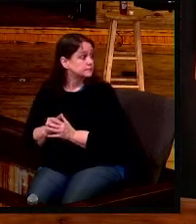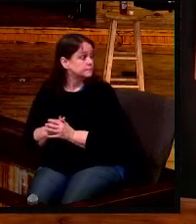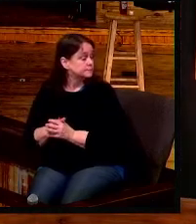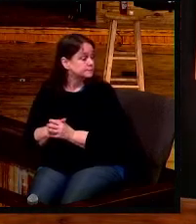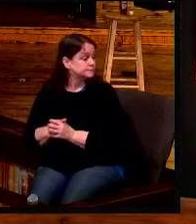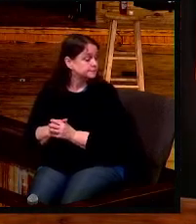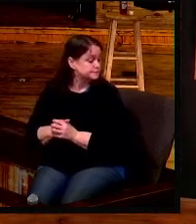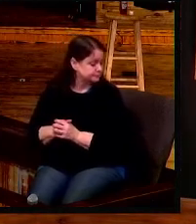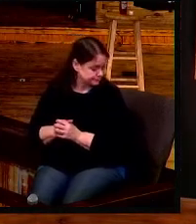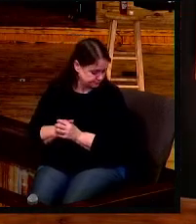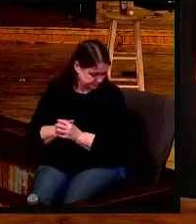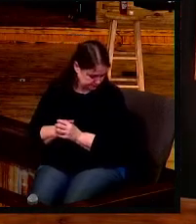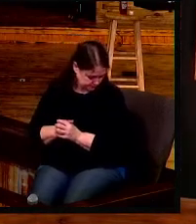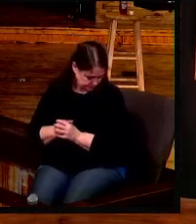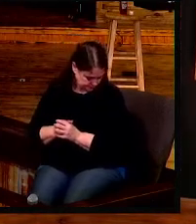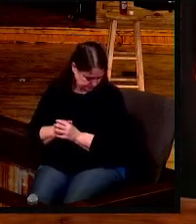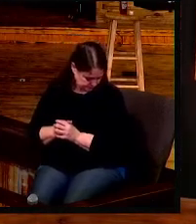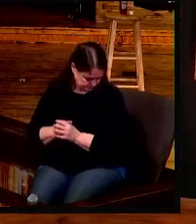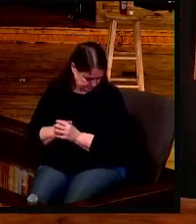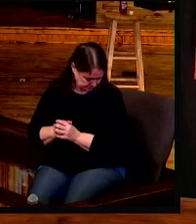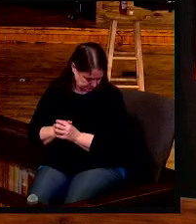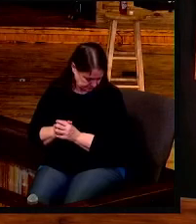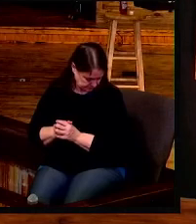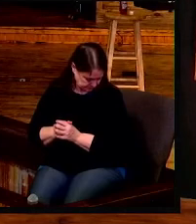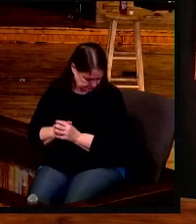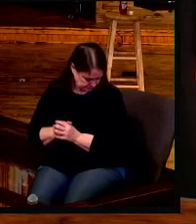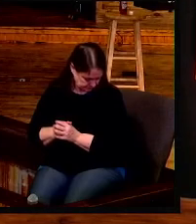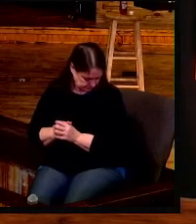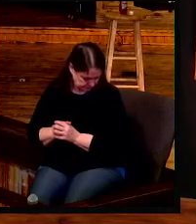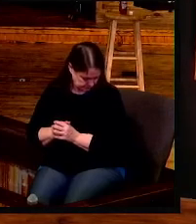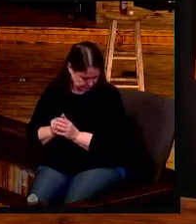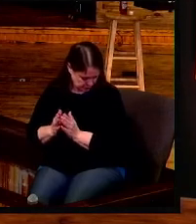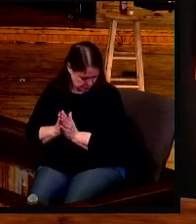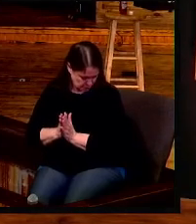about it. Pray for healing.